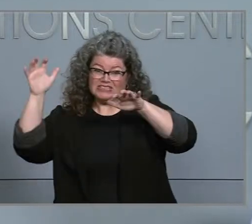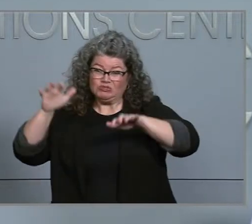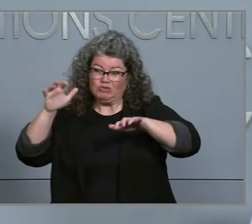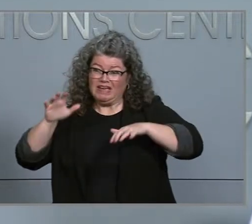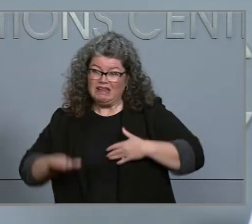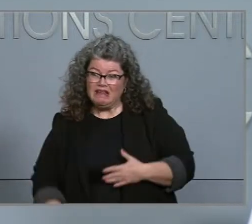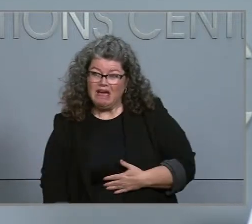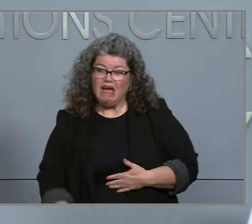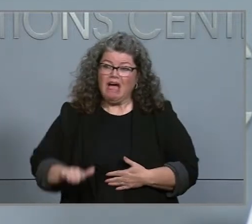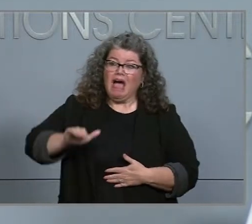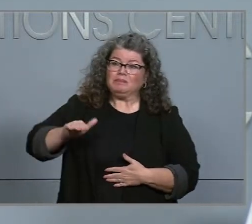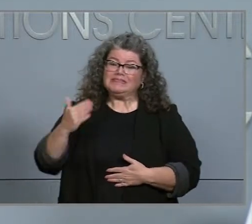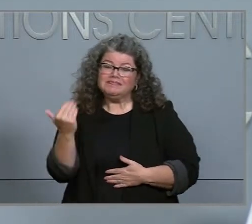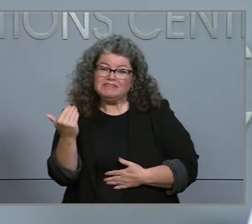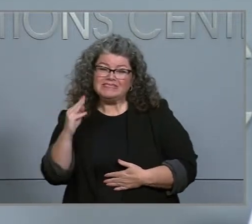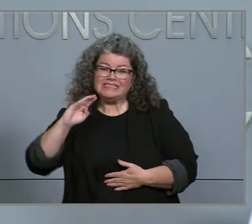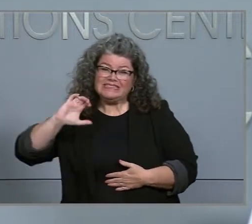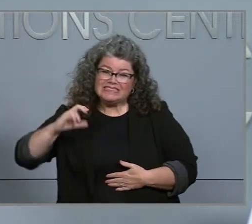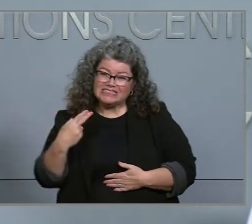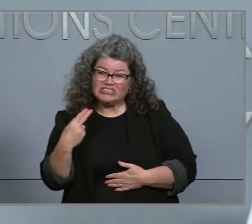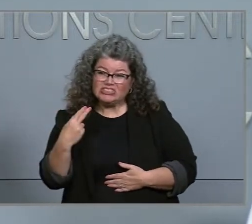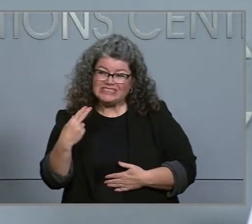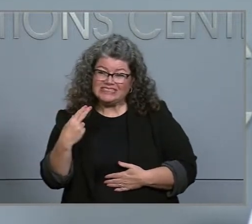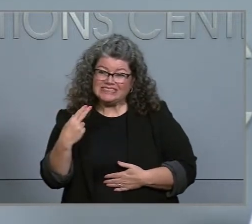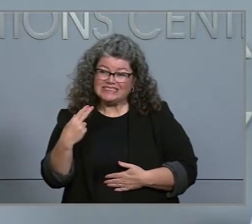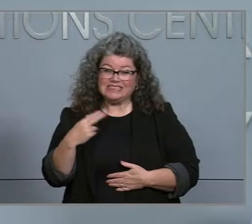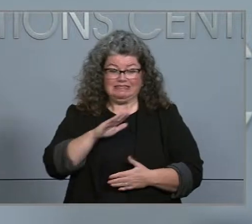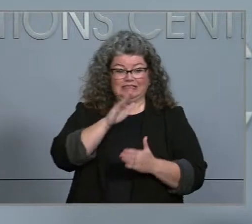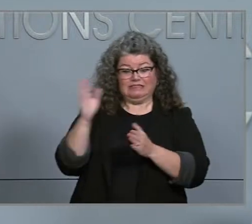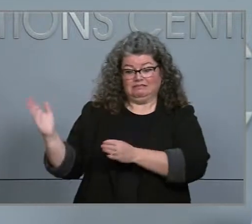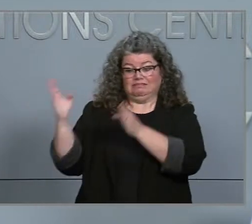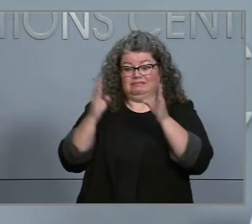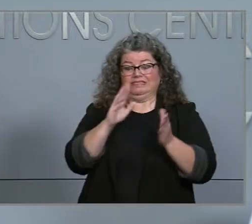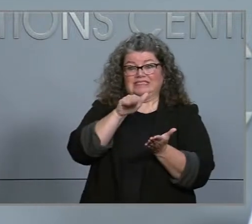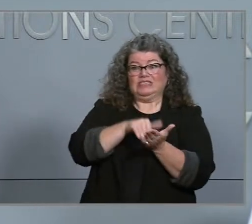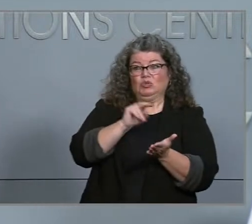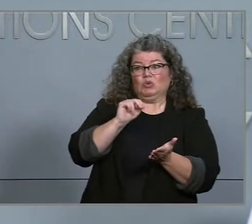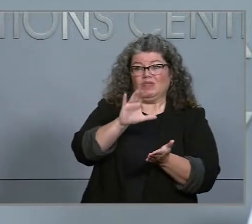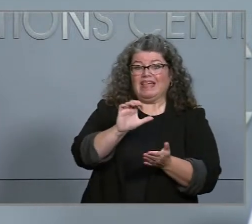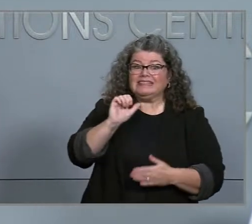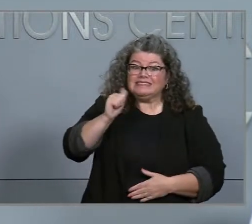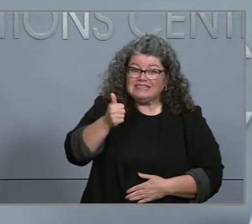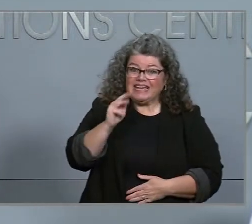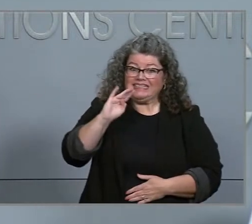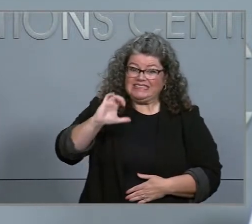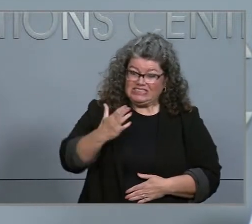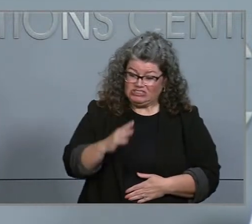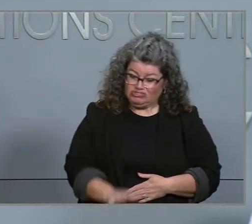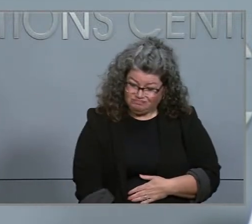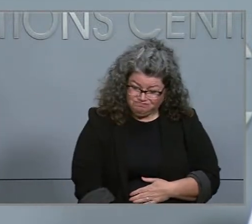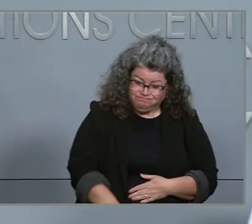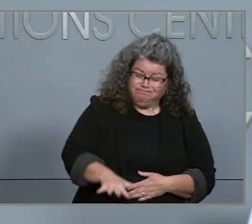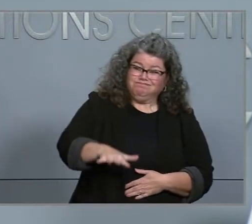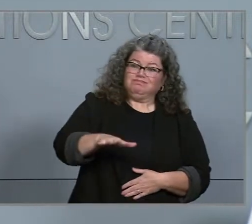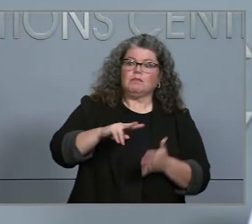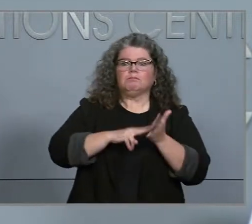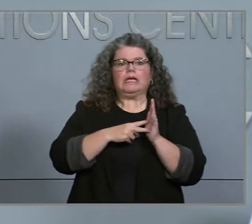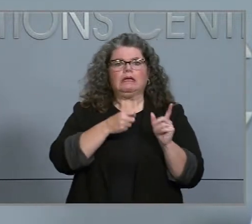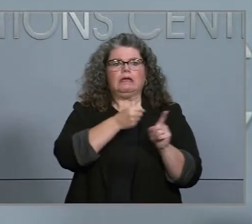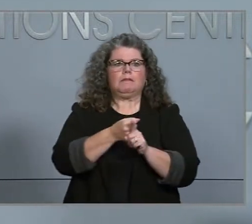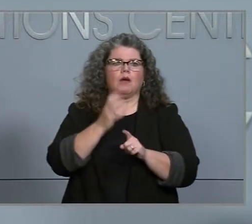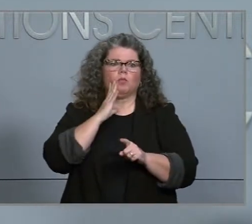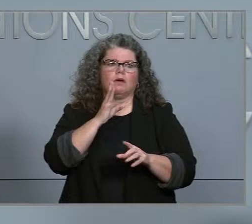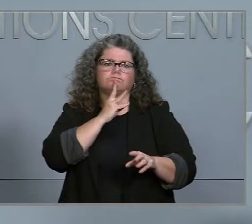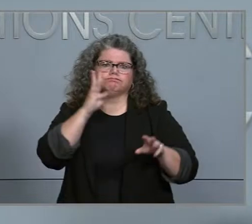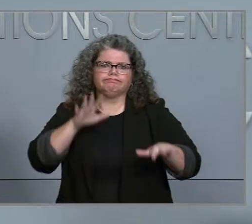across the eastern North Carolina and up to 10 inches in central North Carolina, we are anticipating major impacts from flooding across portions